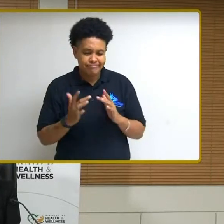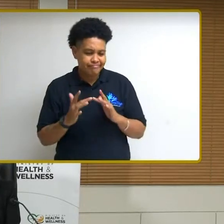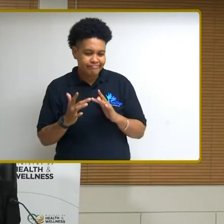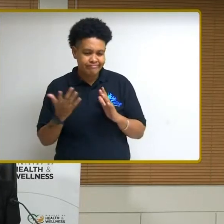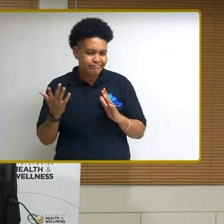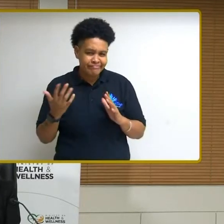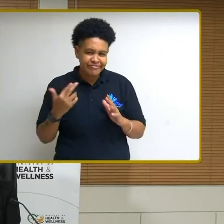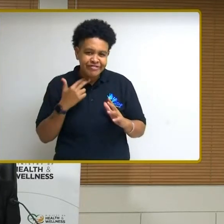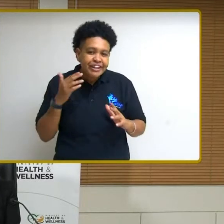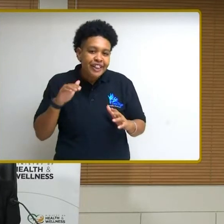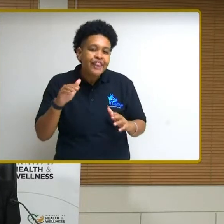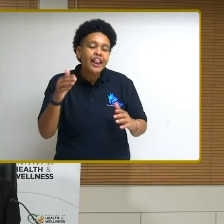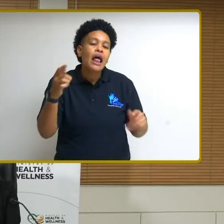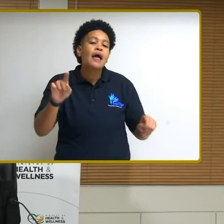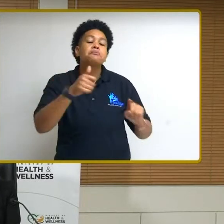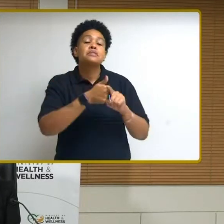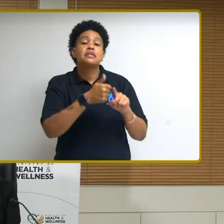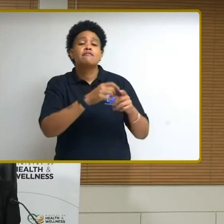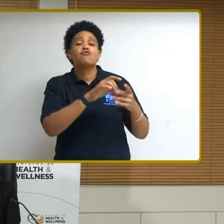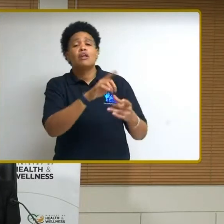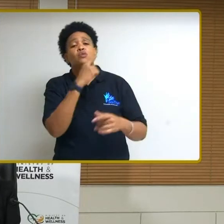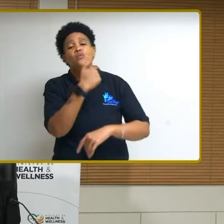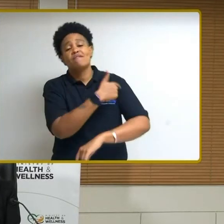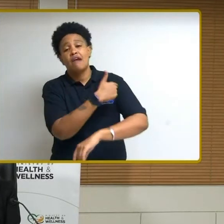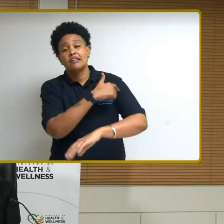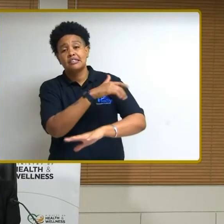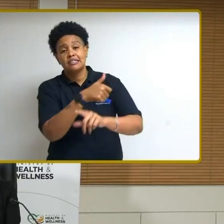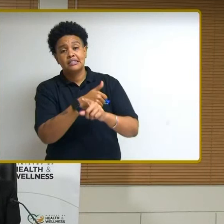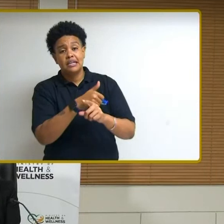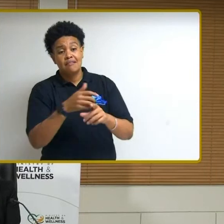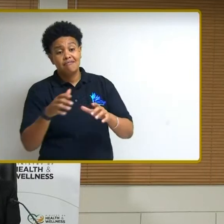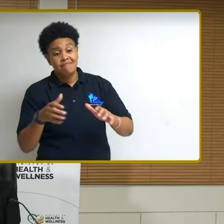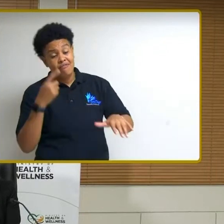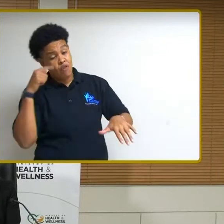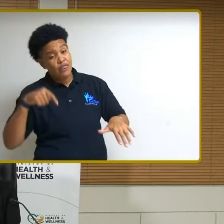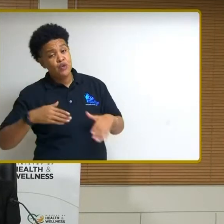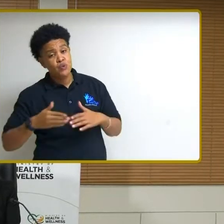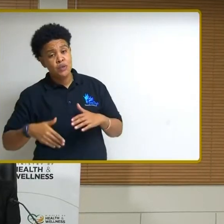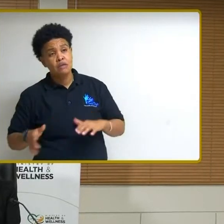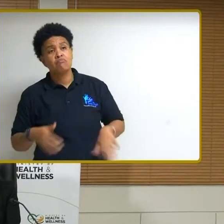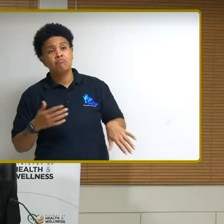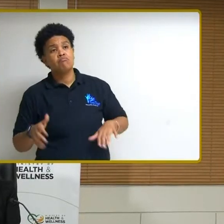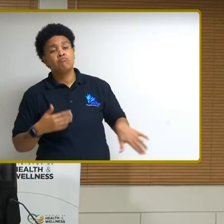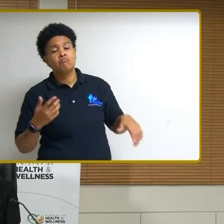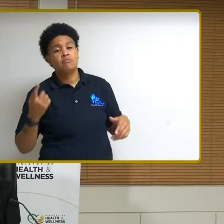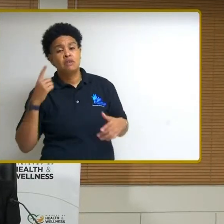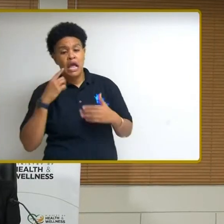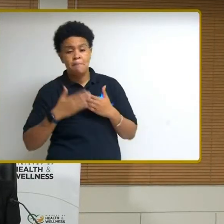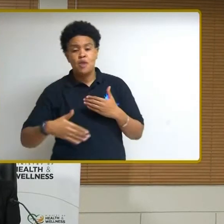in terms of the vaccination blitz for this weekend and beyond,